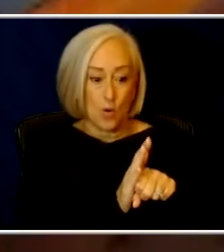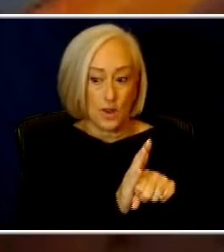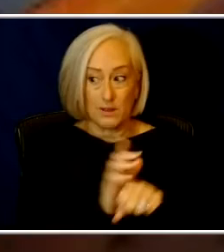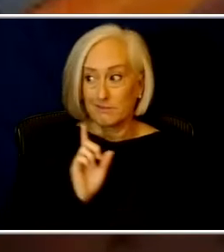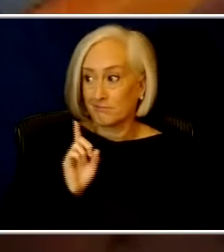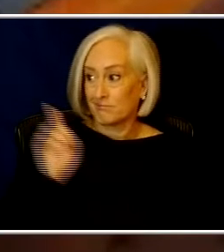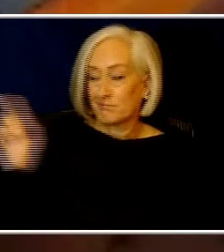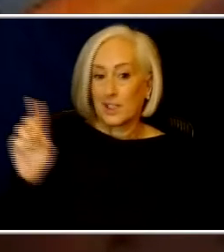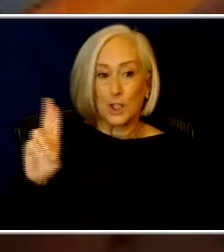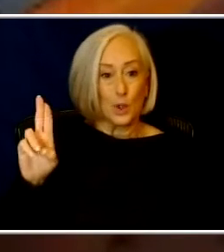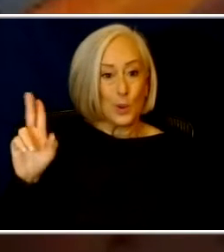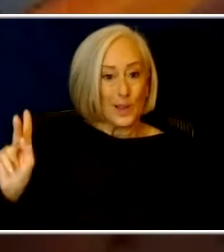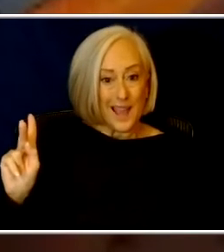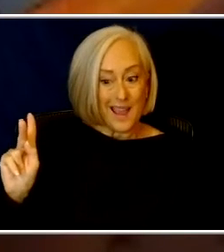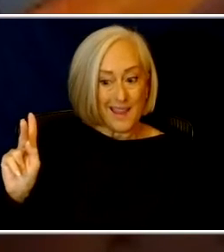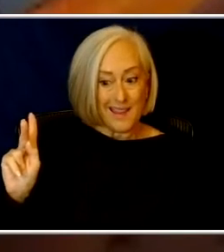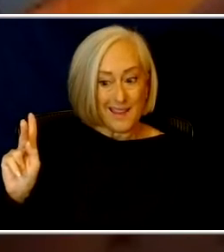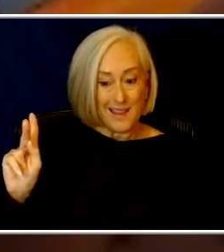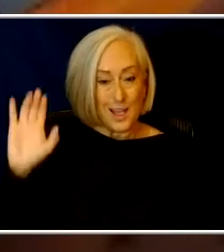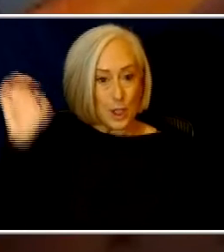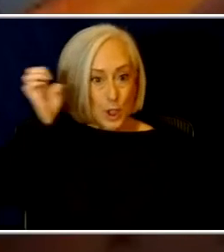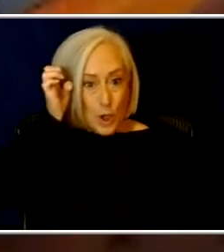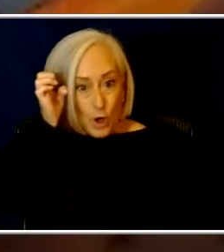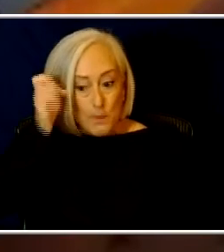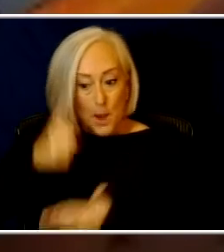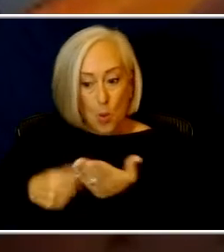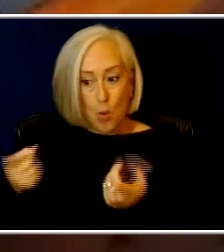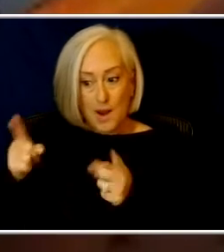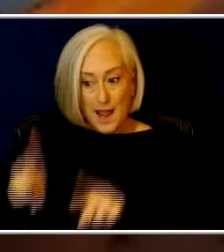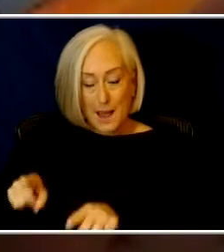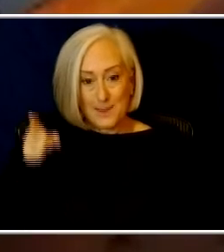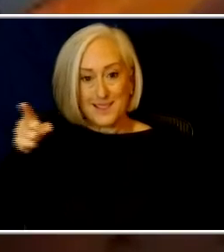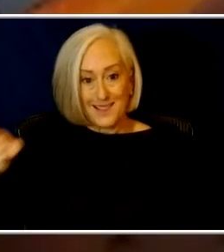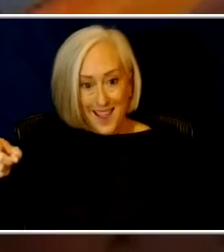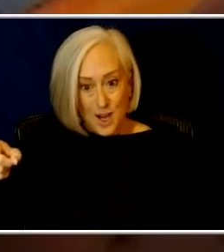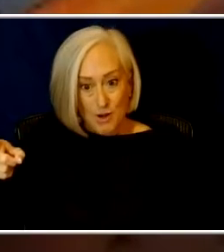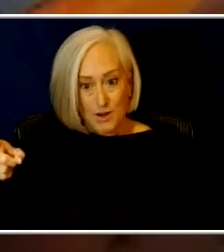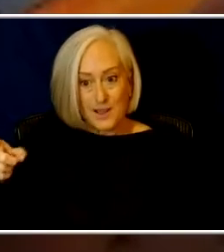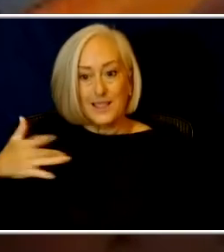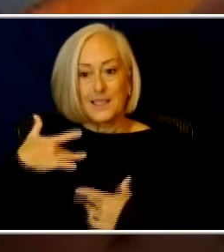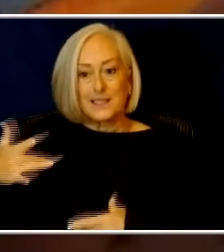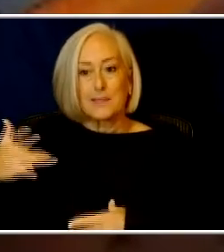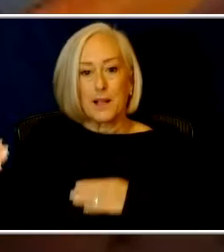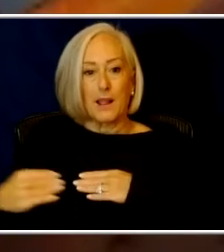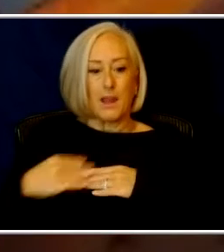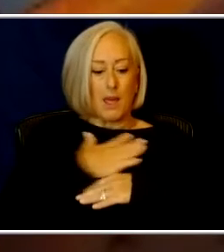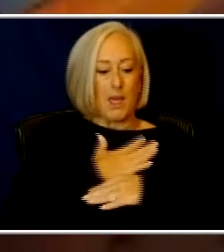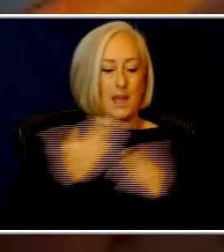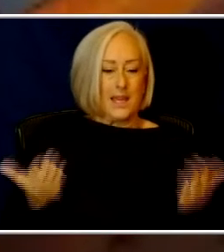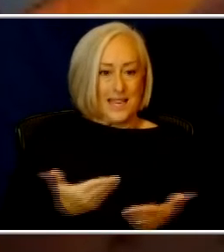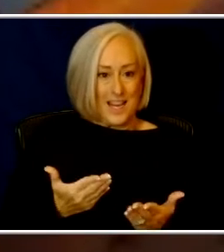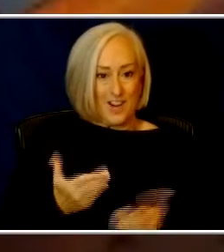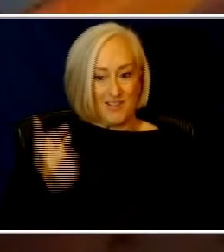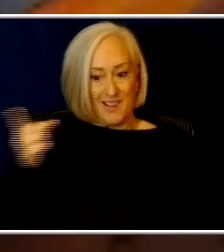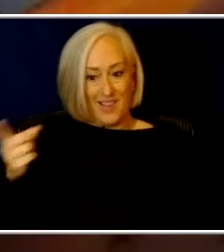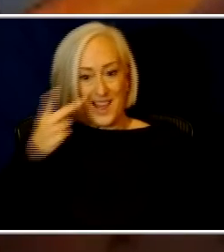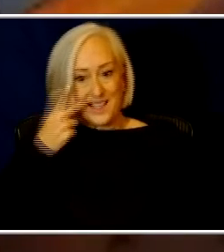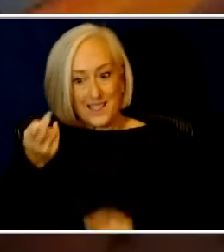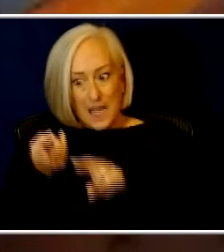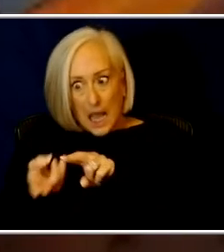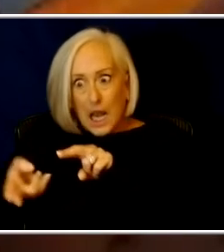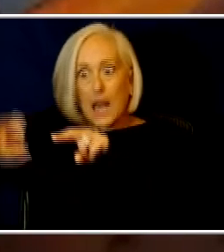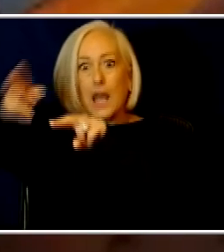the UK and Europe typically makes its way here. And obviously they're seeing some of those new variants rise, and already are